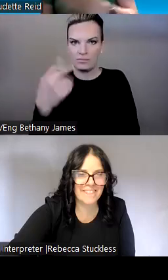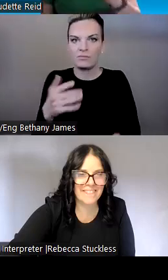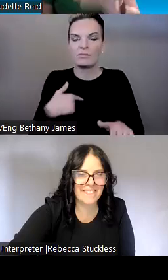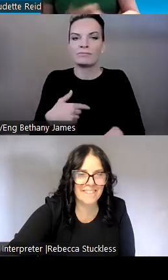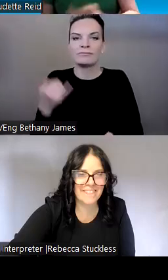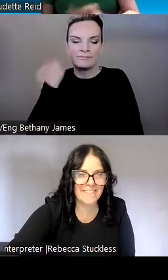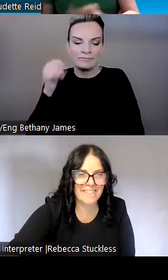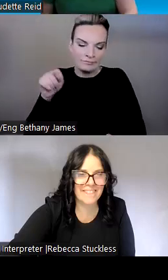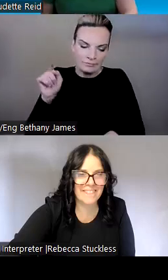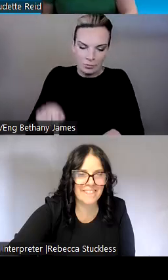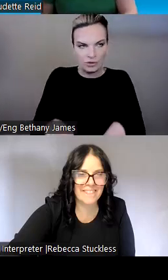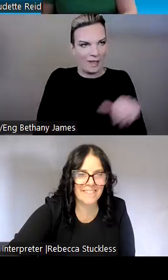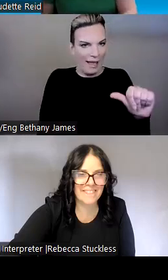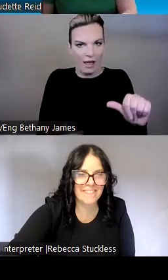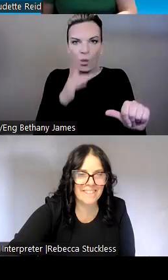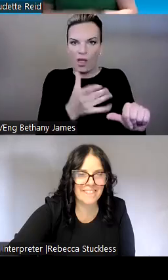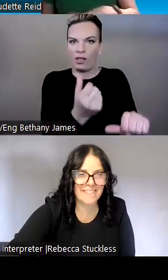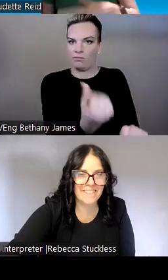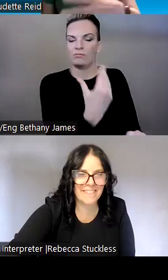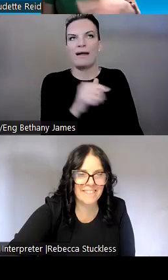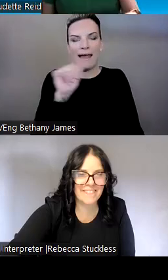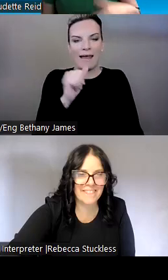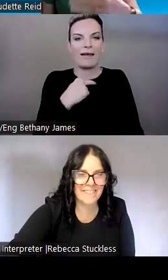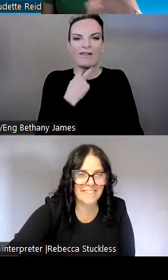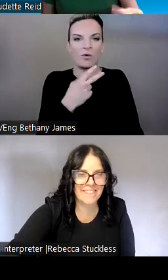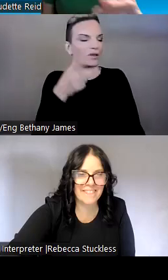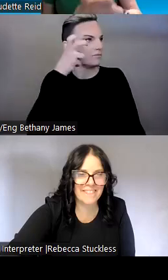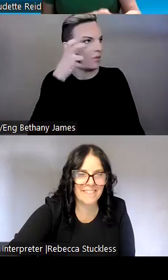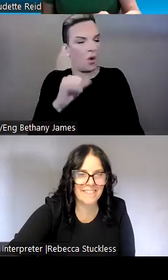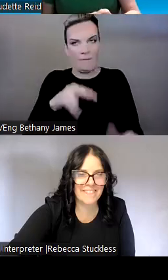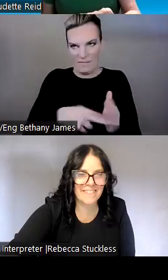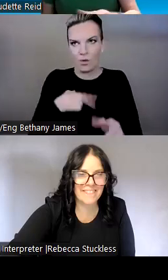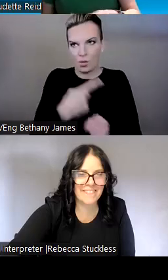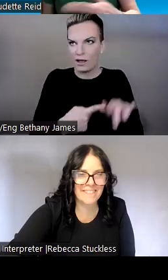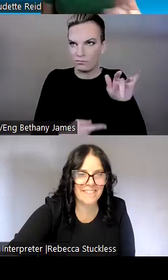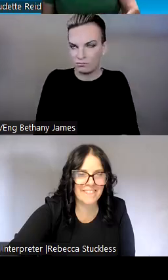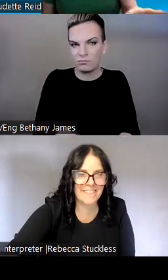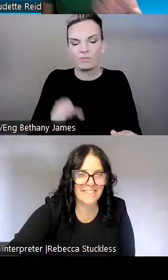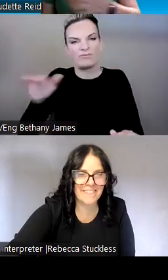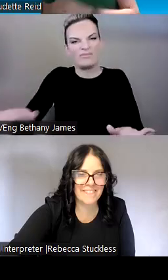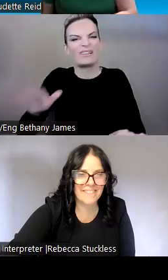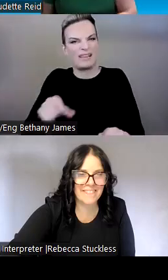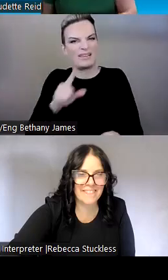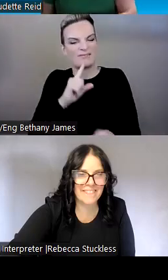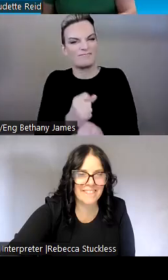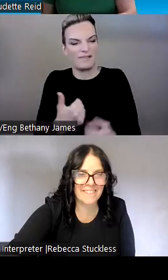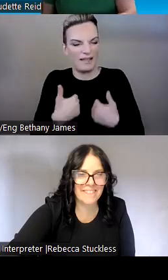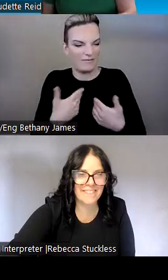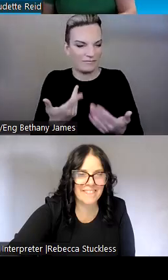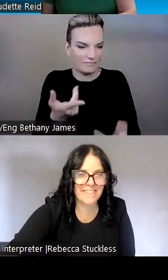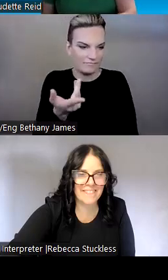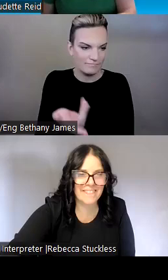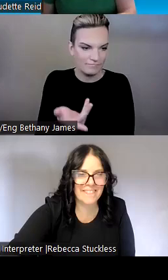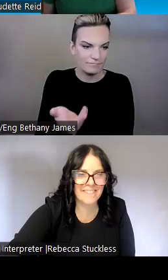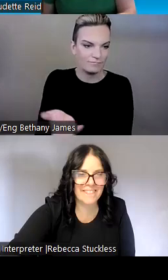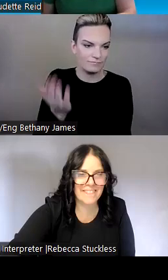And you can also customize the pitch and have different preferred built-in voices, and of course use the personal voice if